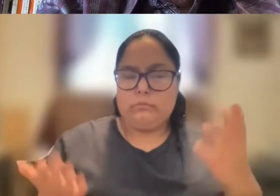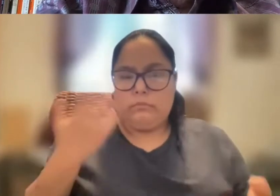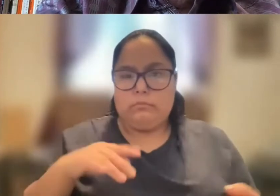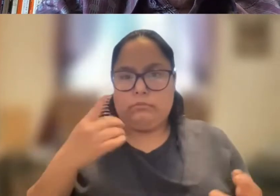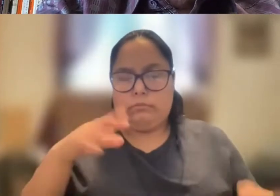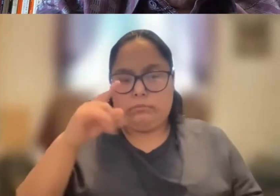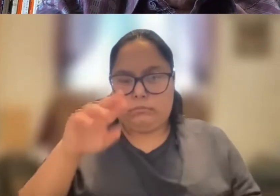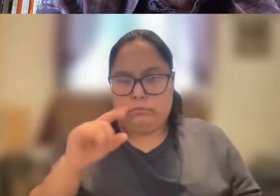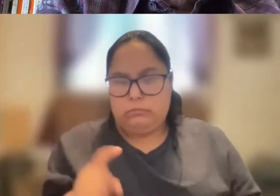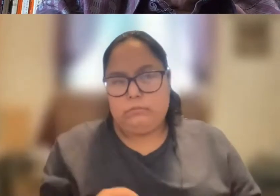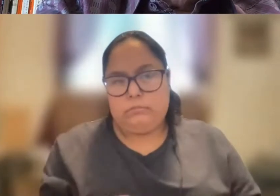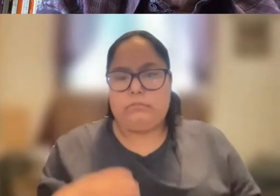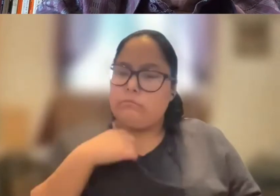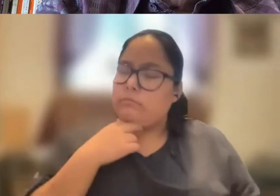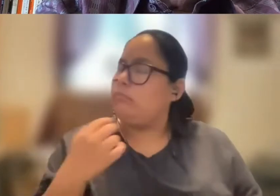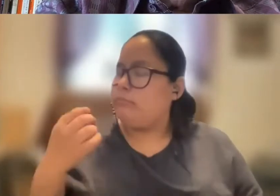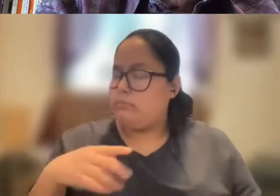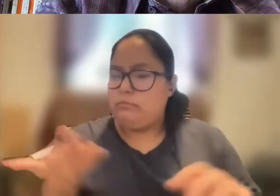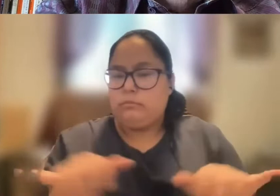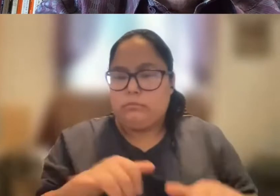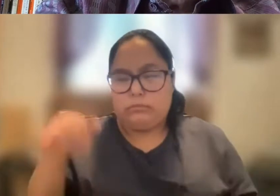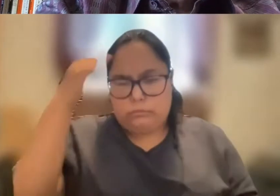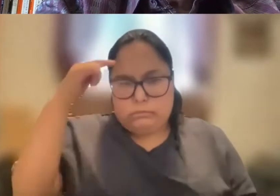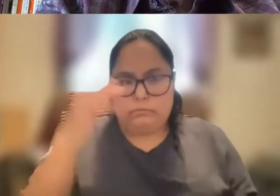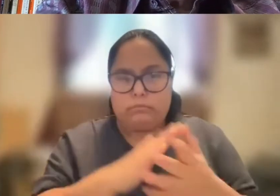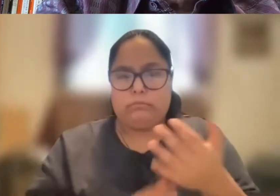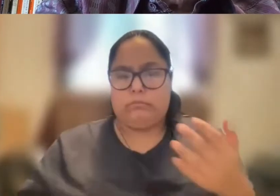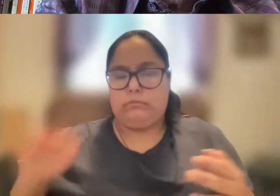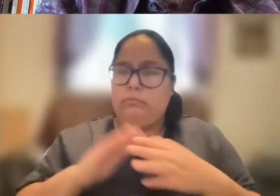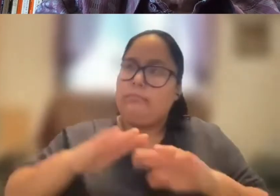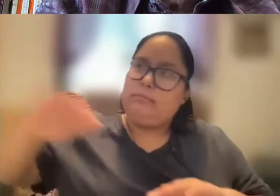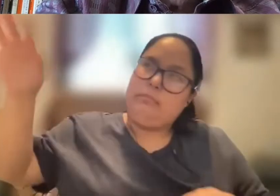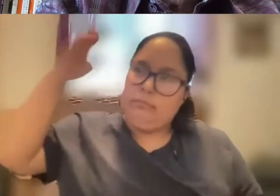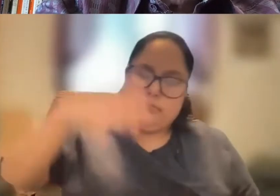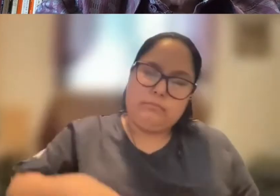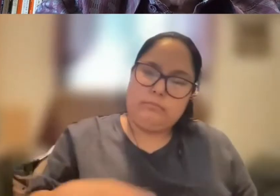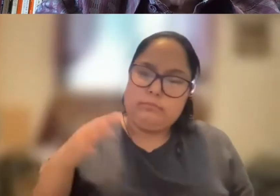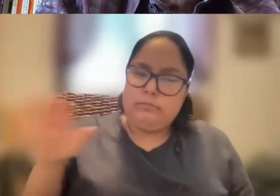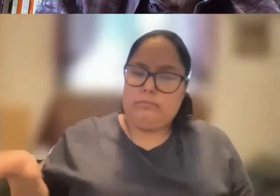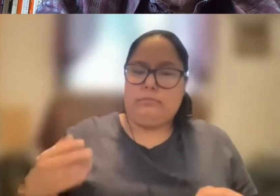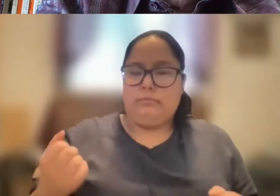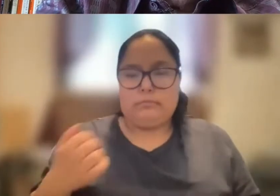tired of listening to the same voice. Maybe as I fade into the sunset, the younger generation